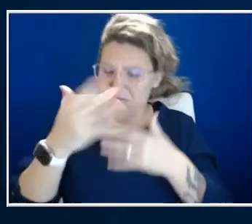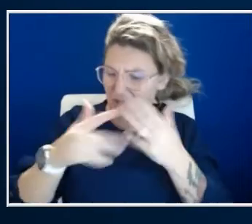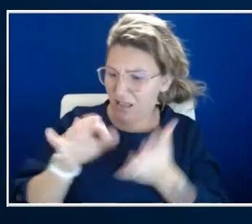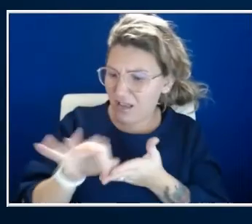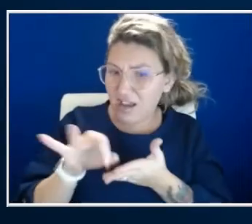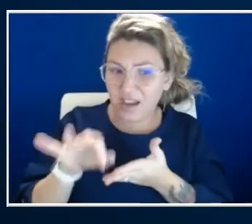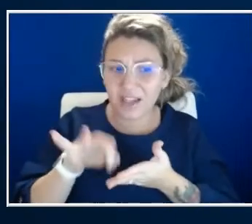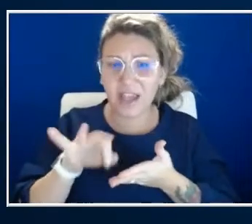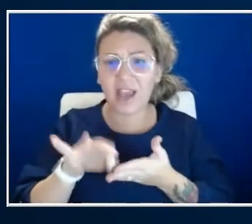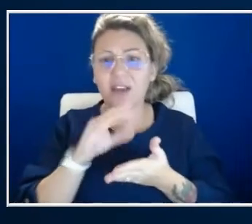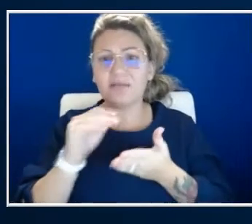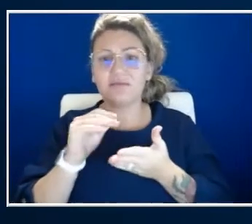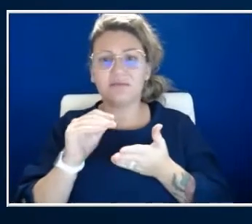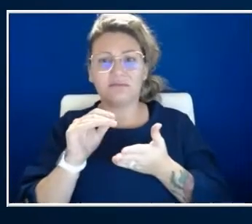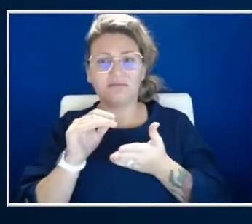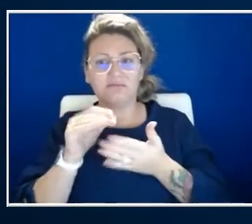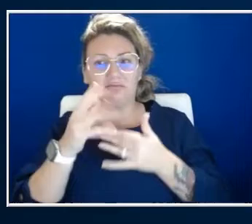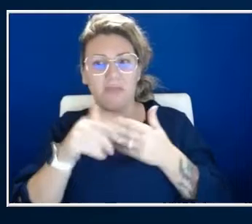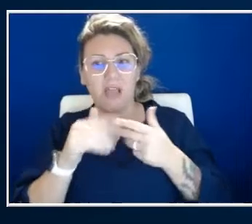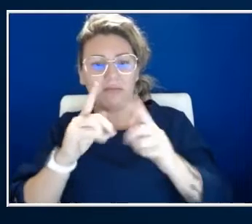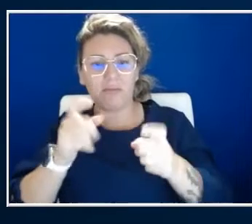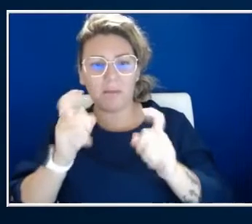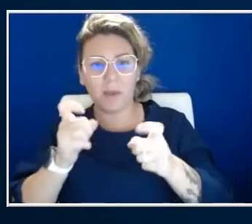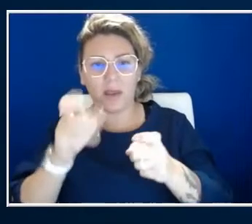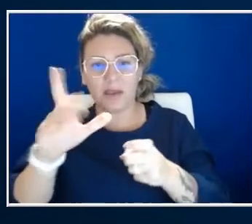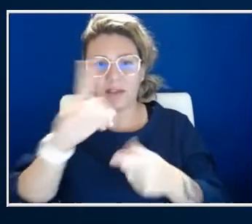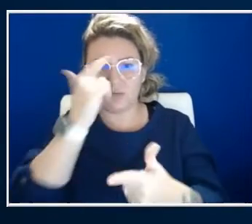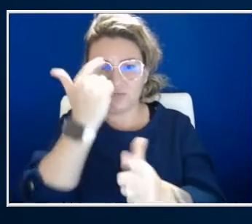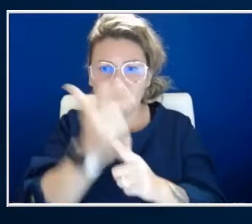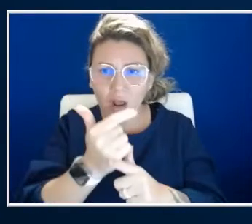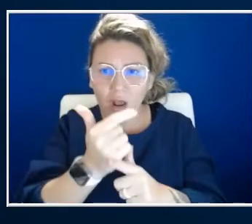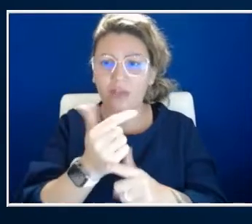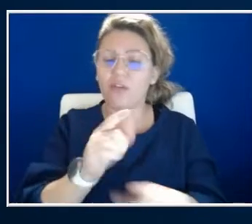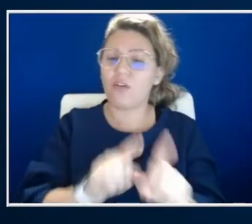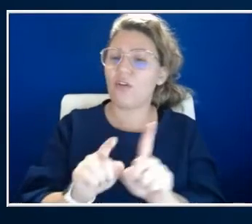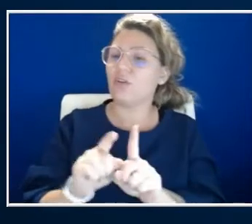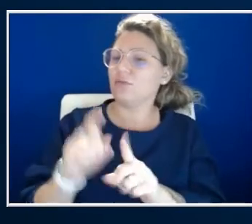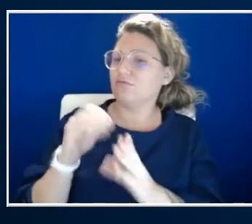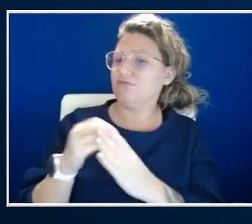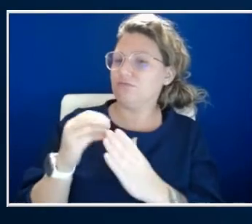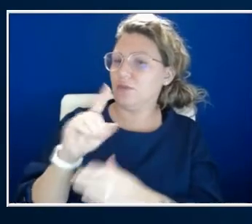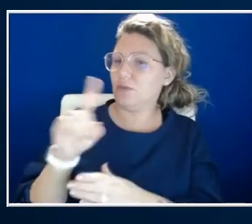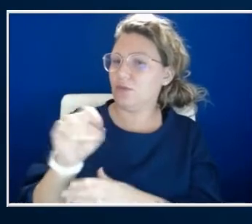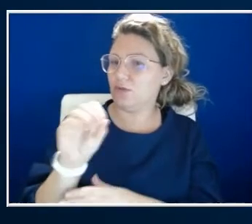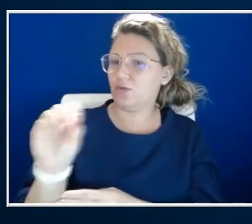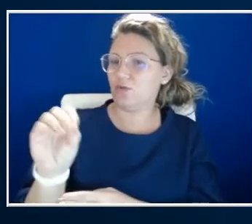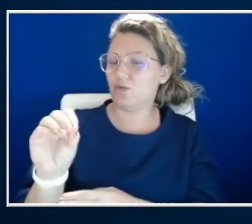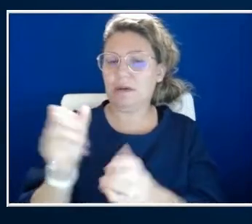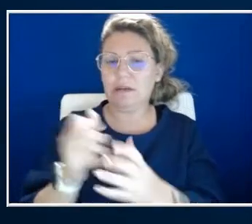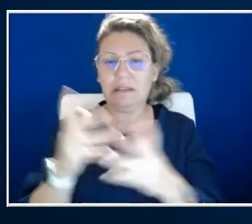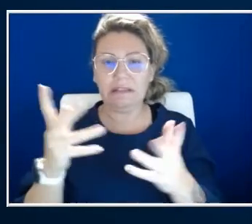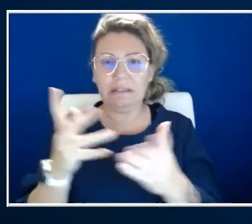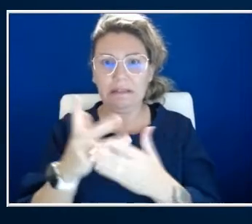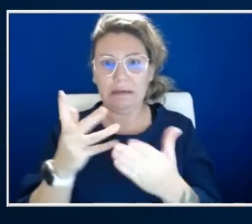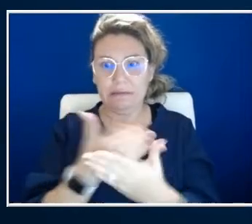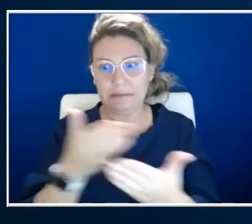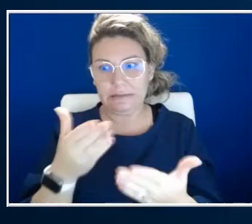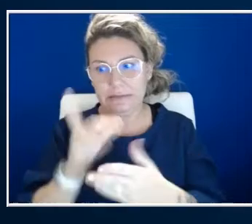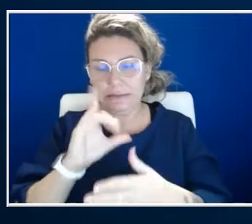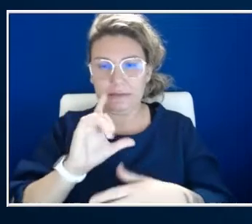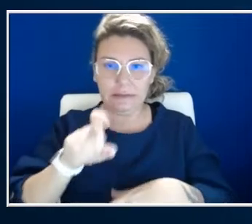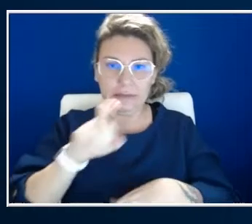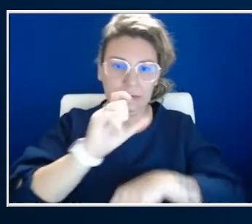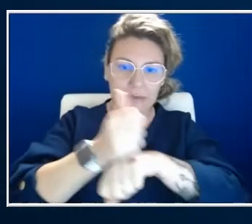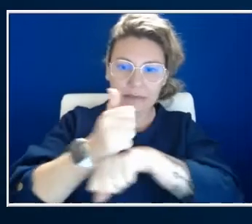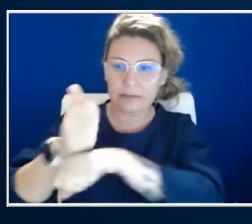get blood donations from his brother, who also resides in the zoo. So lots of logistical things as far as being very careful with blood